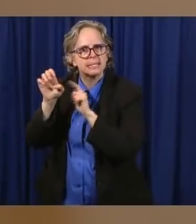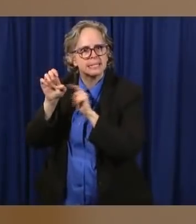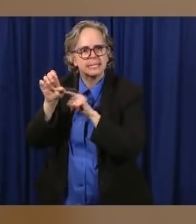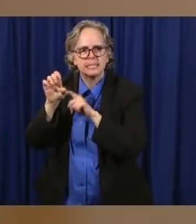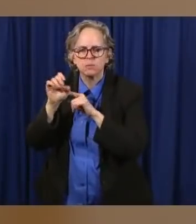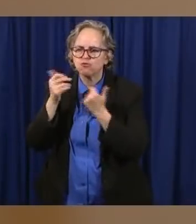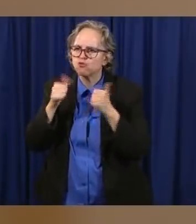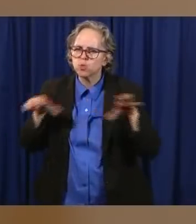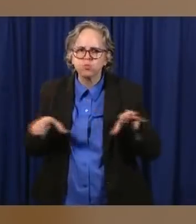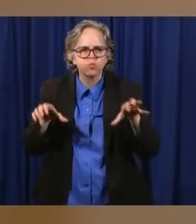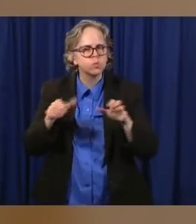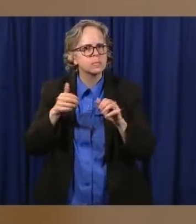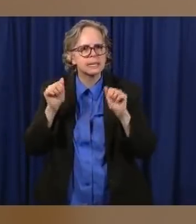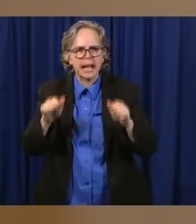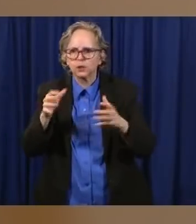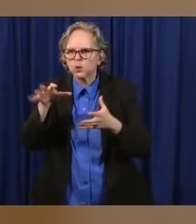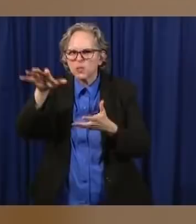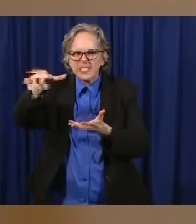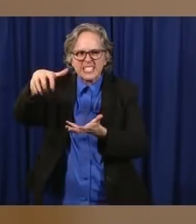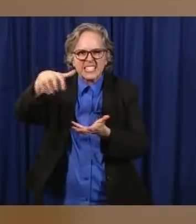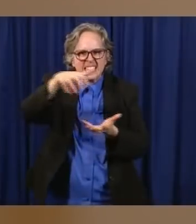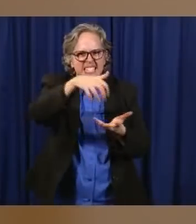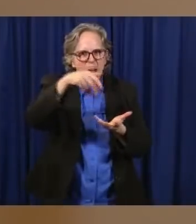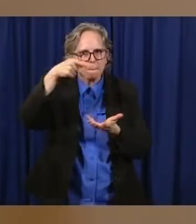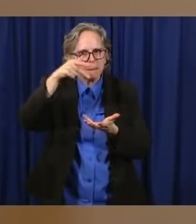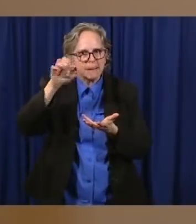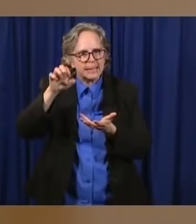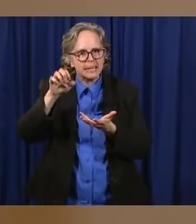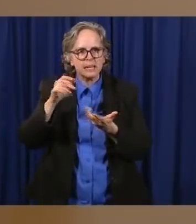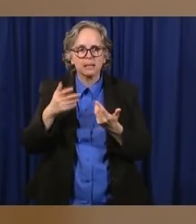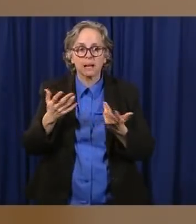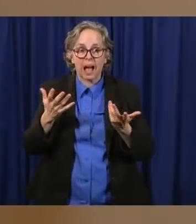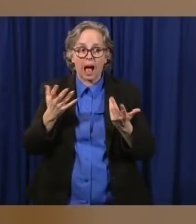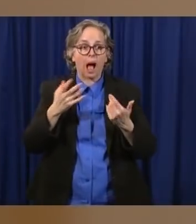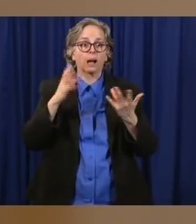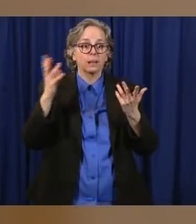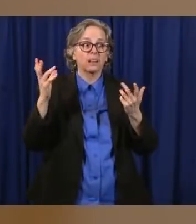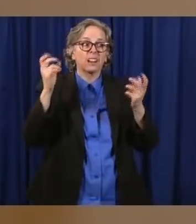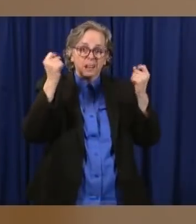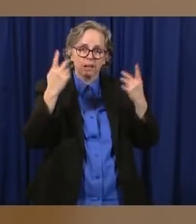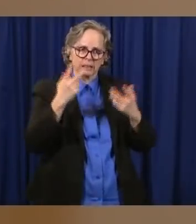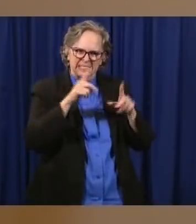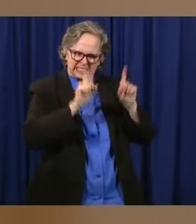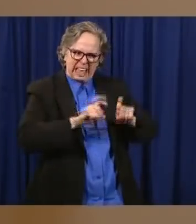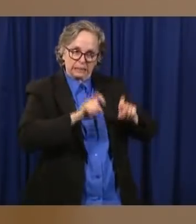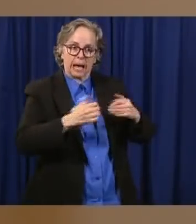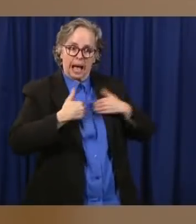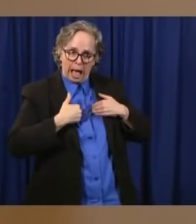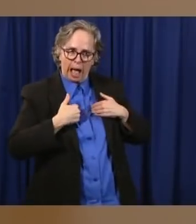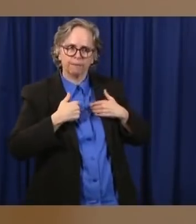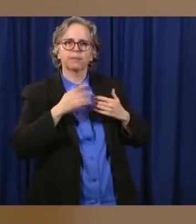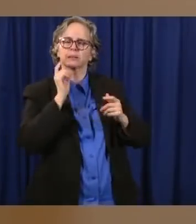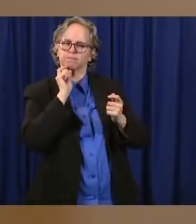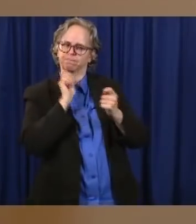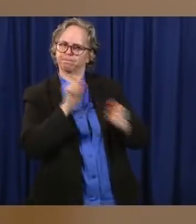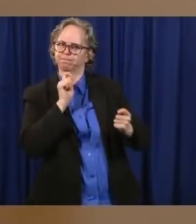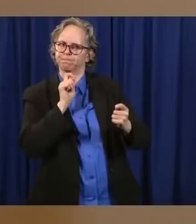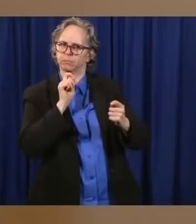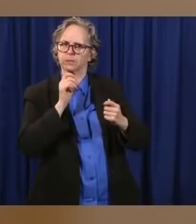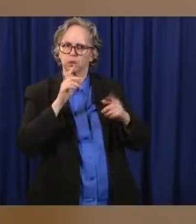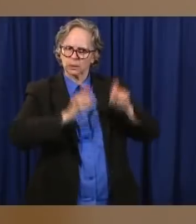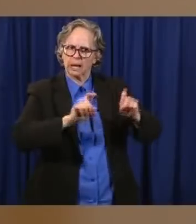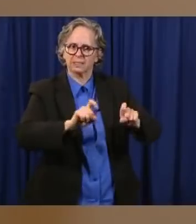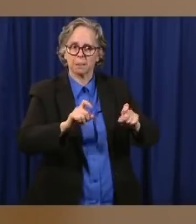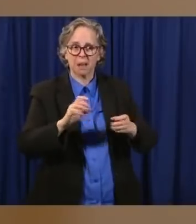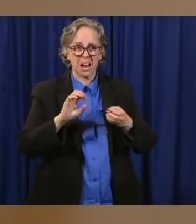can to use the tests, the few tests we have, as accurately as possible, but those numbers just aren't that revealing